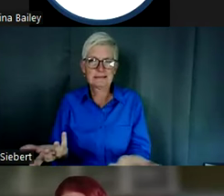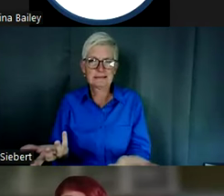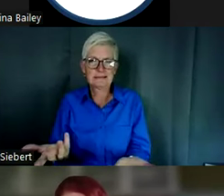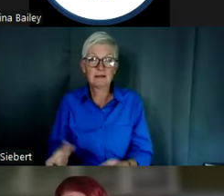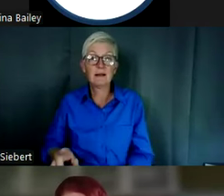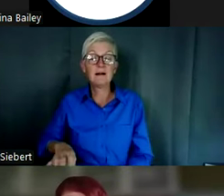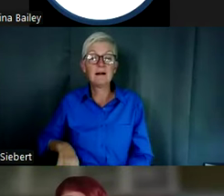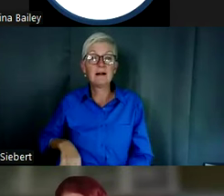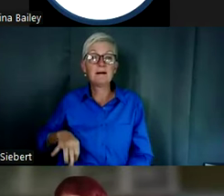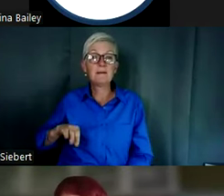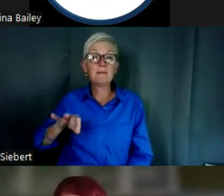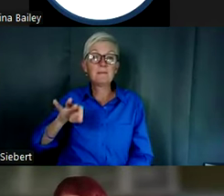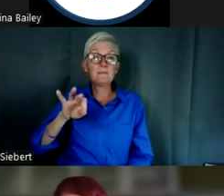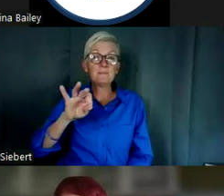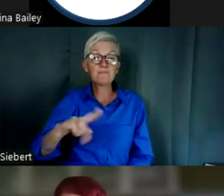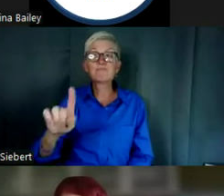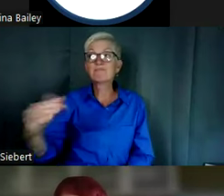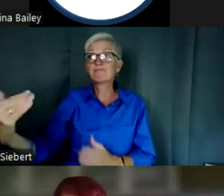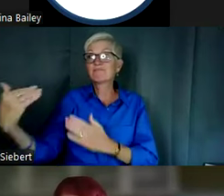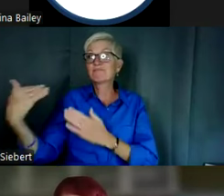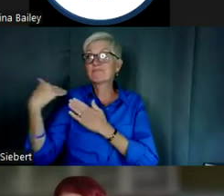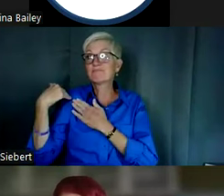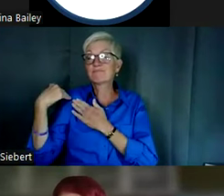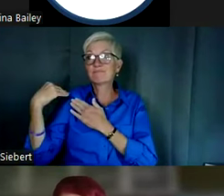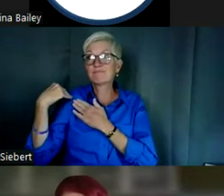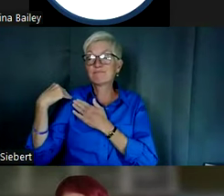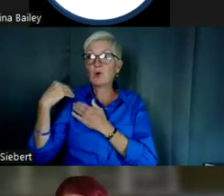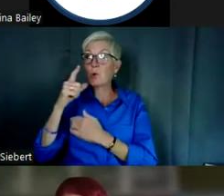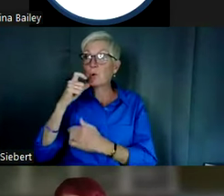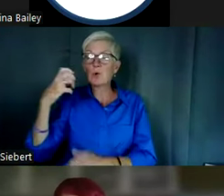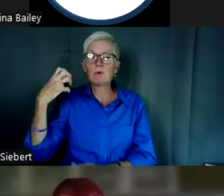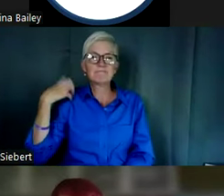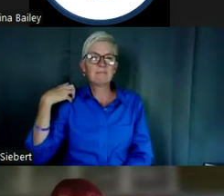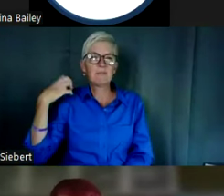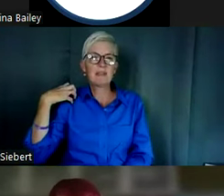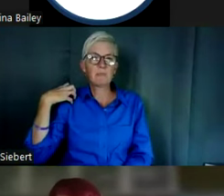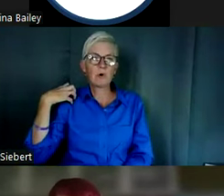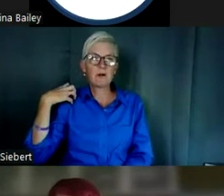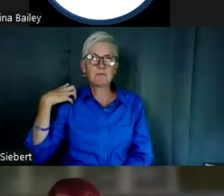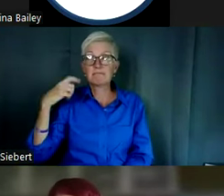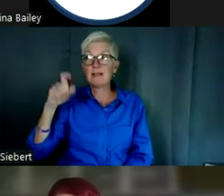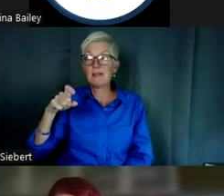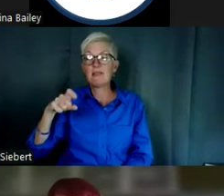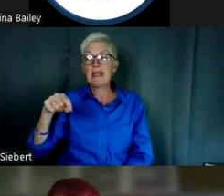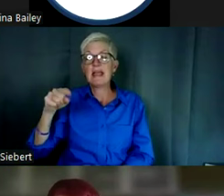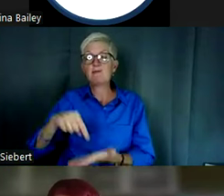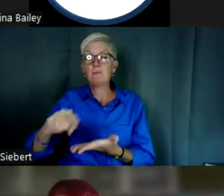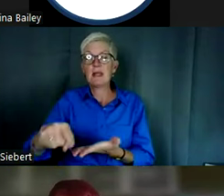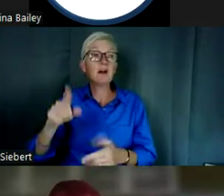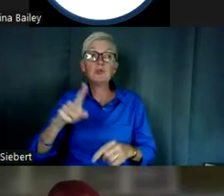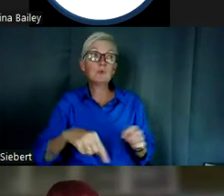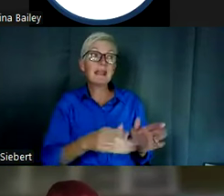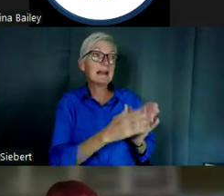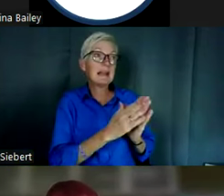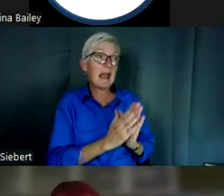the responsibility of the employer. The employer is responsible to bear the cost of accommodations. You cannot ask an employee to bring